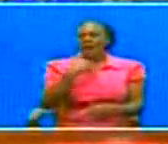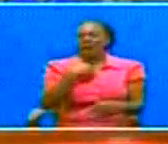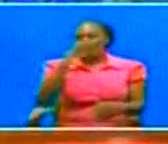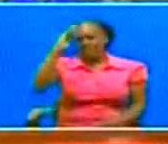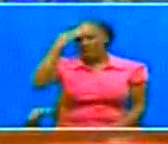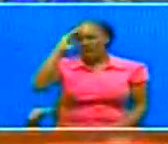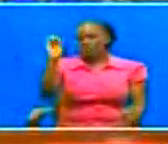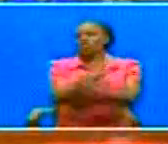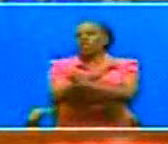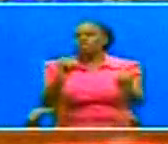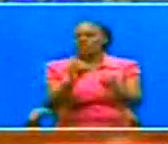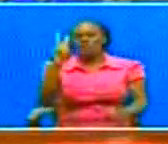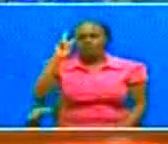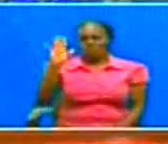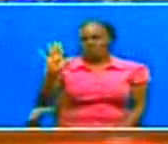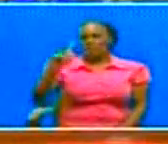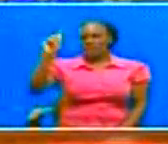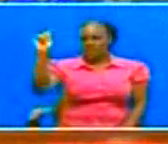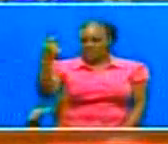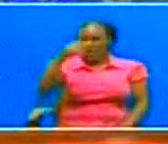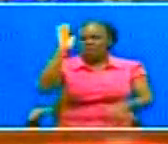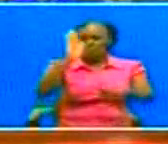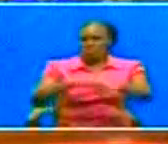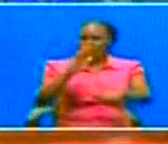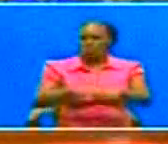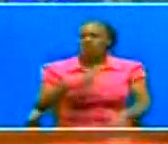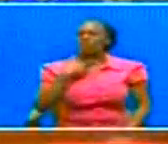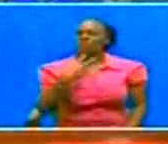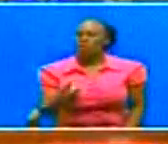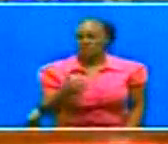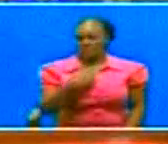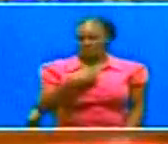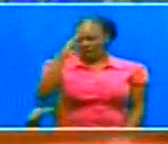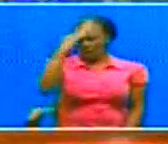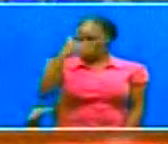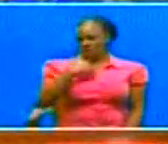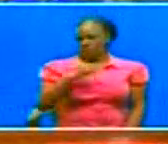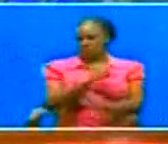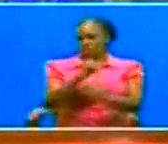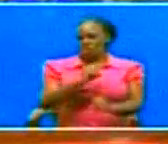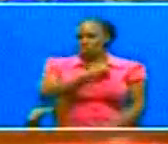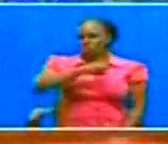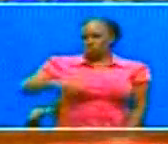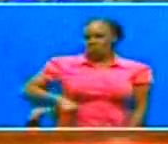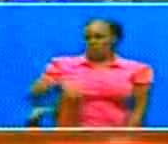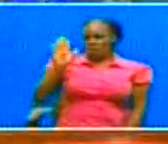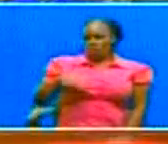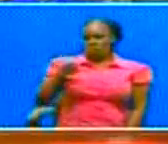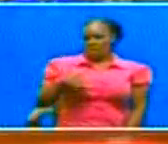doubt, arguably, one of Kenya's finest voices, and no doubt, a superwoman in the